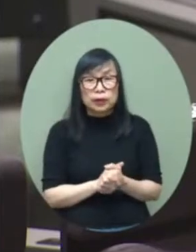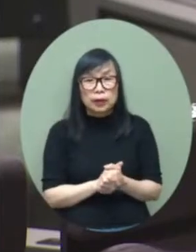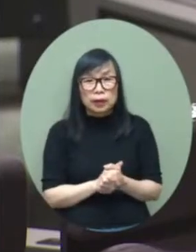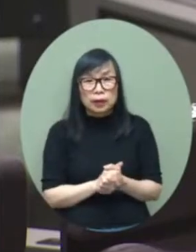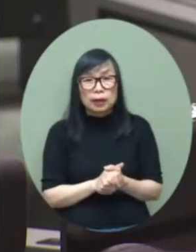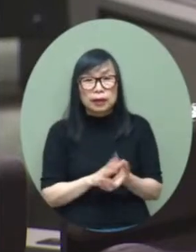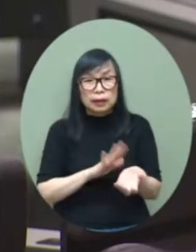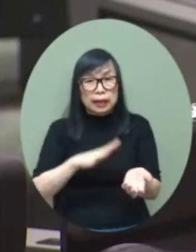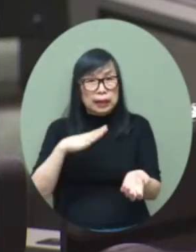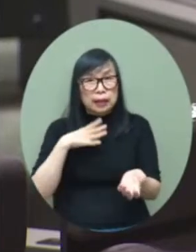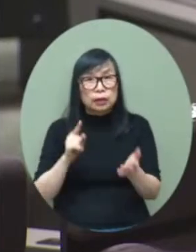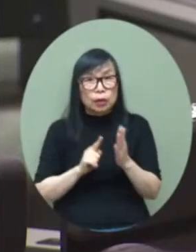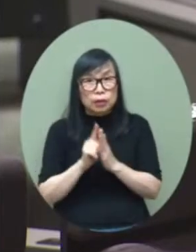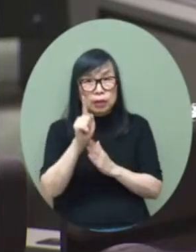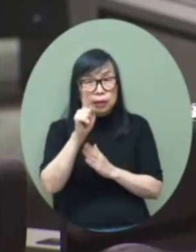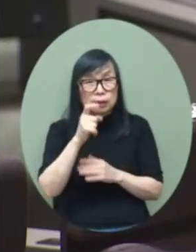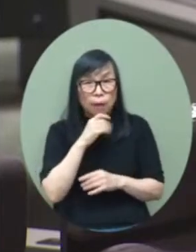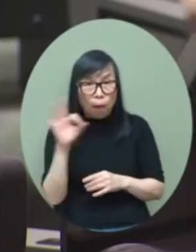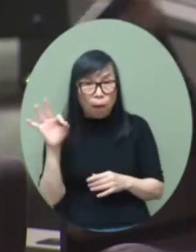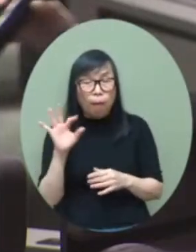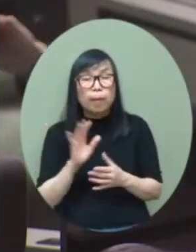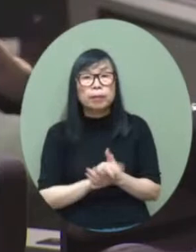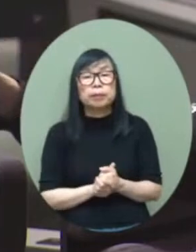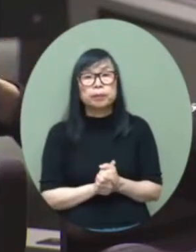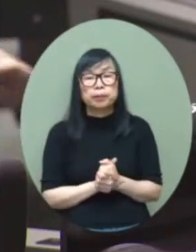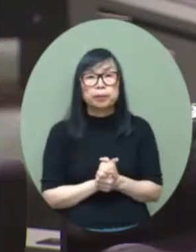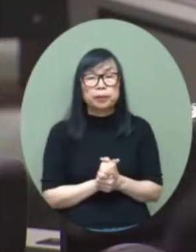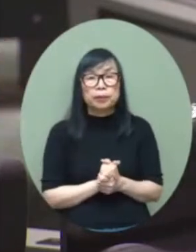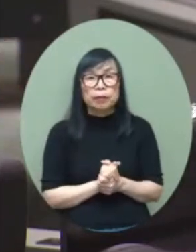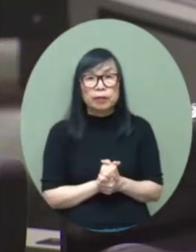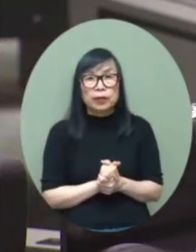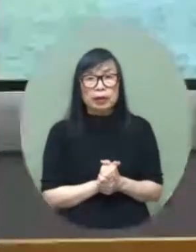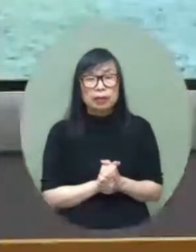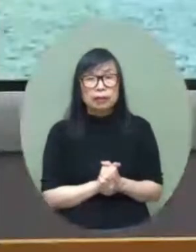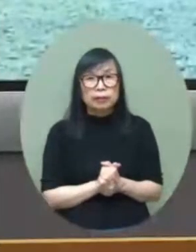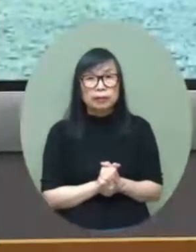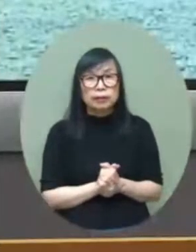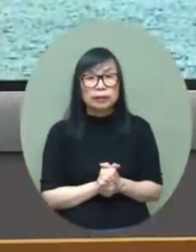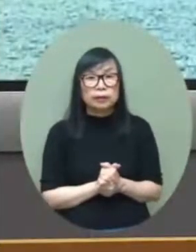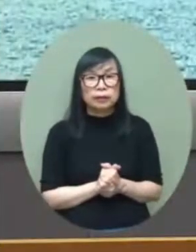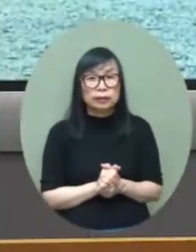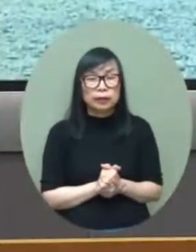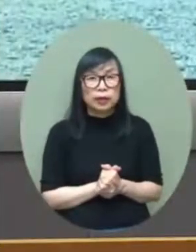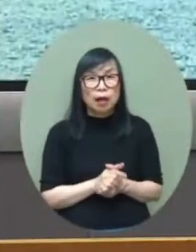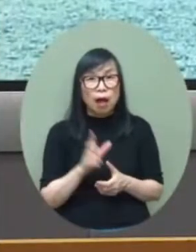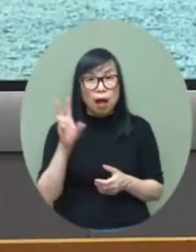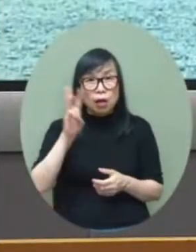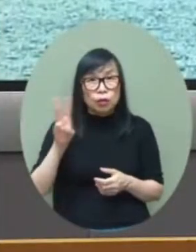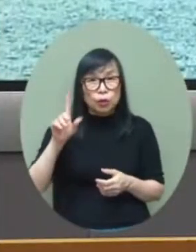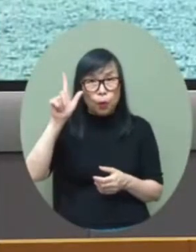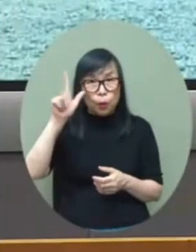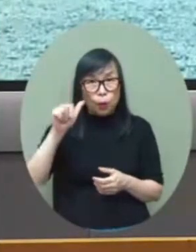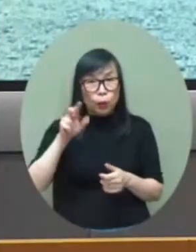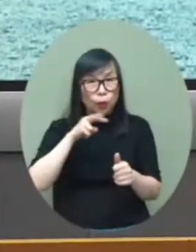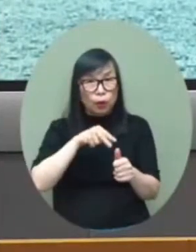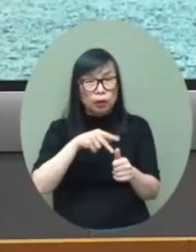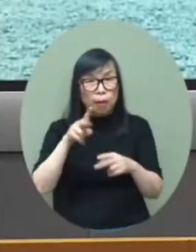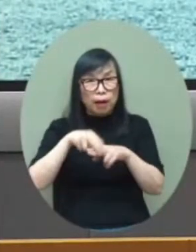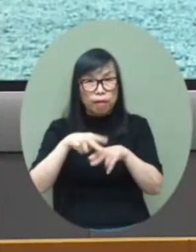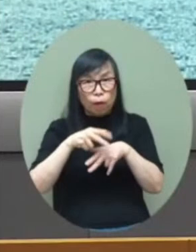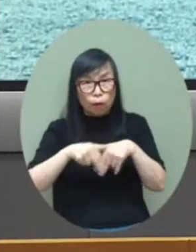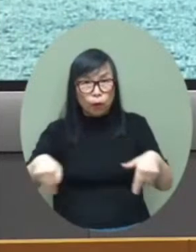any numbers regarding the number of positive cases that you can update us on? Right,